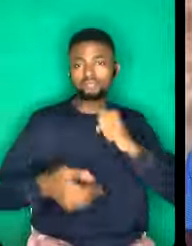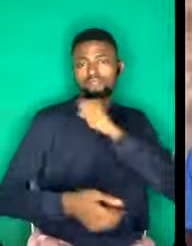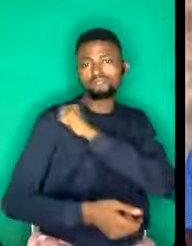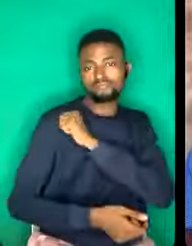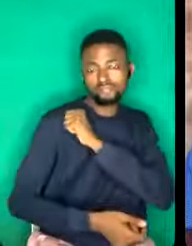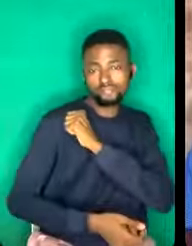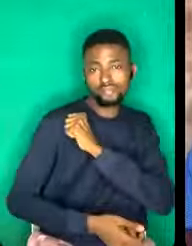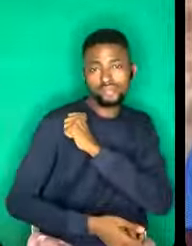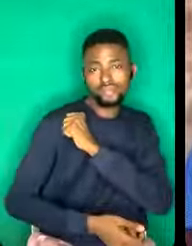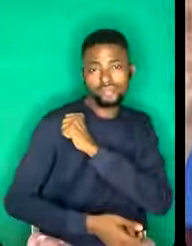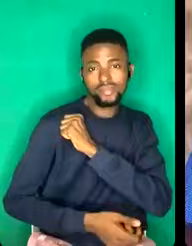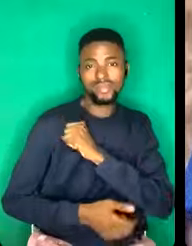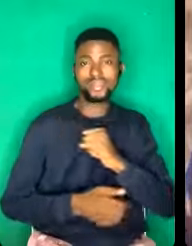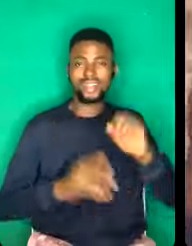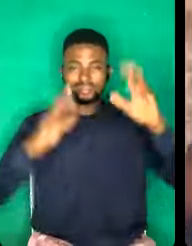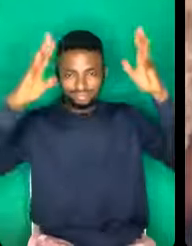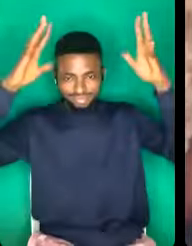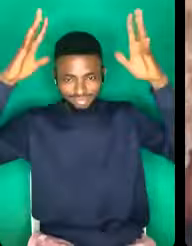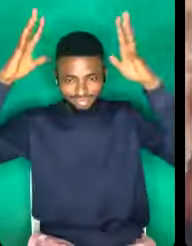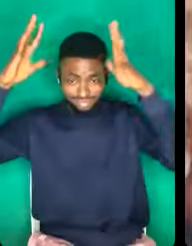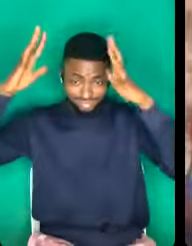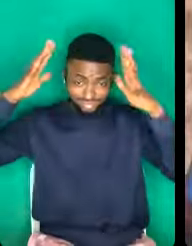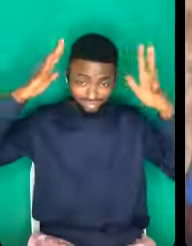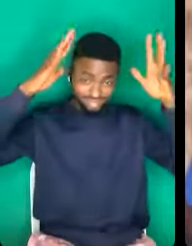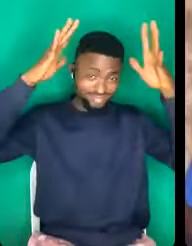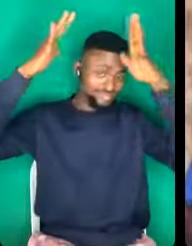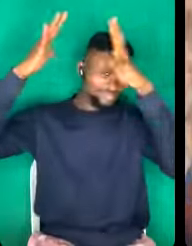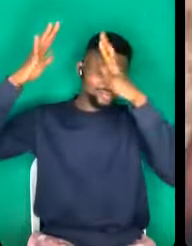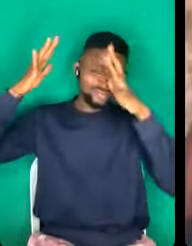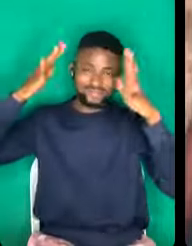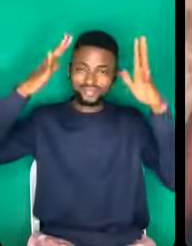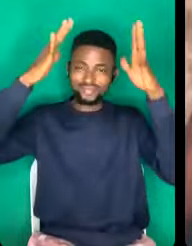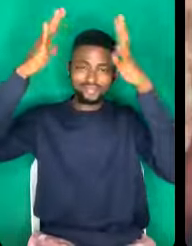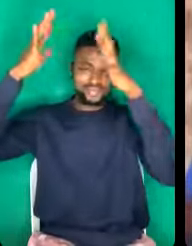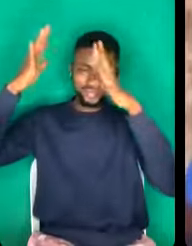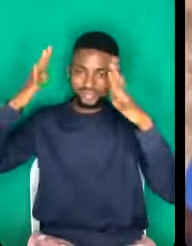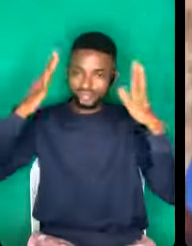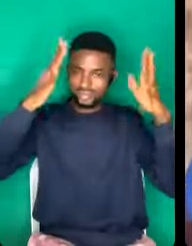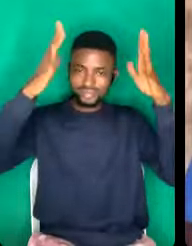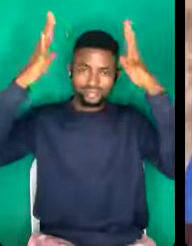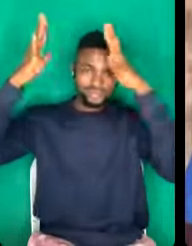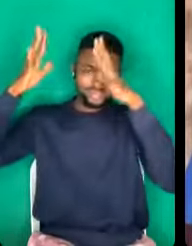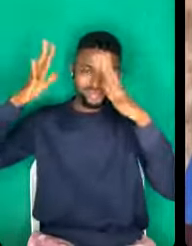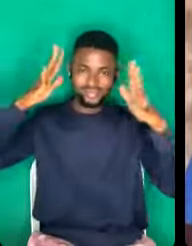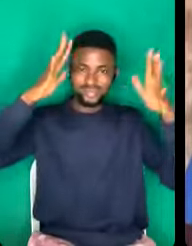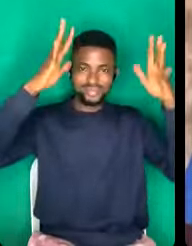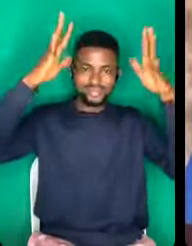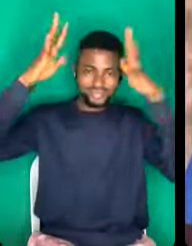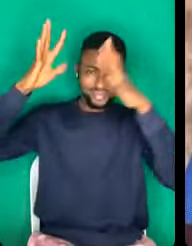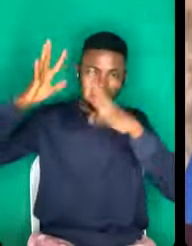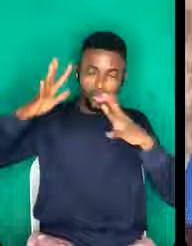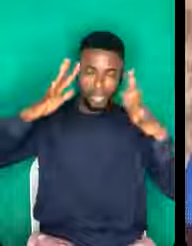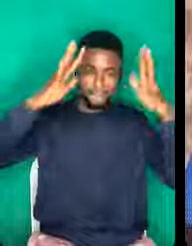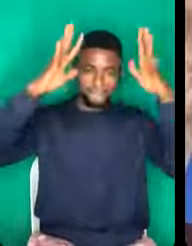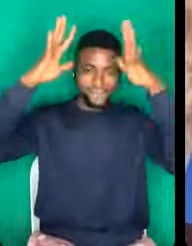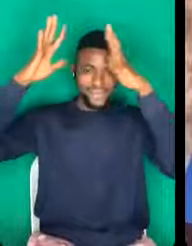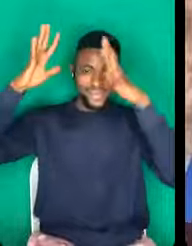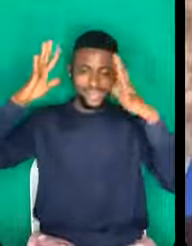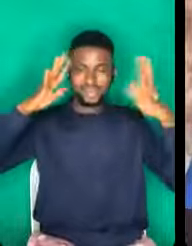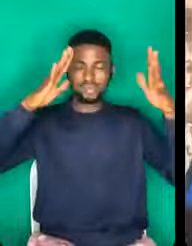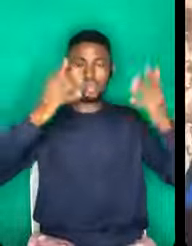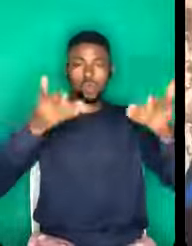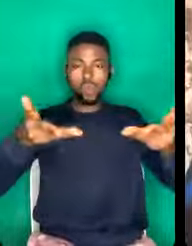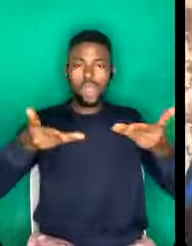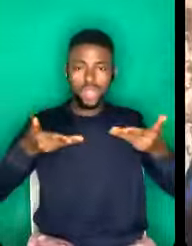James Femi on our live episode of Eagles Perch? Hey! Welcome,